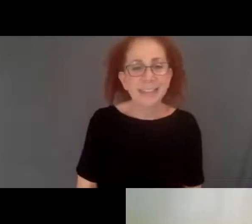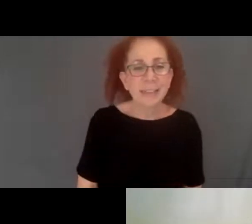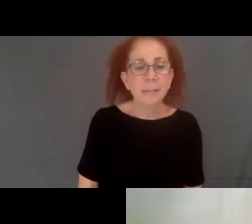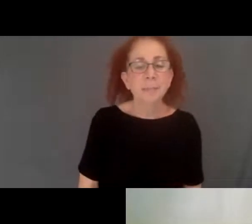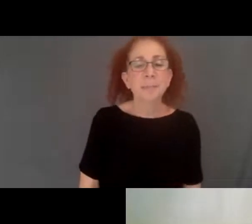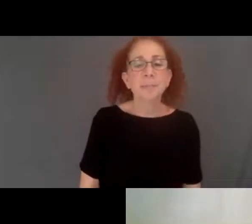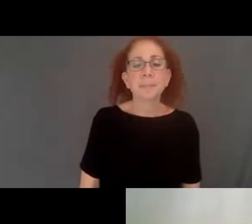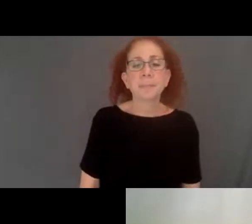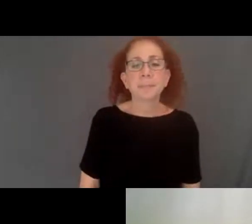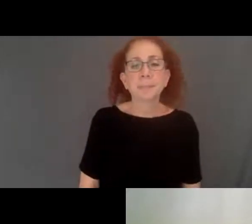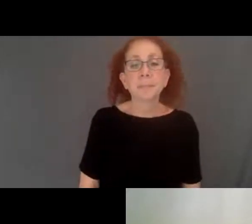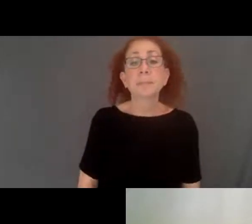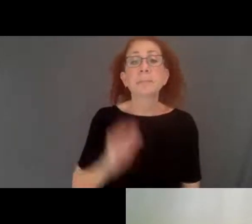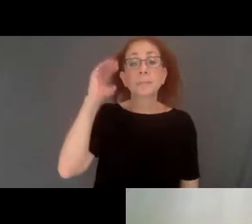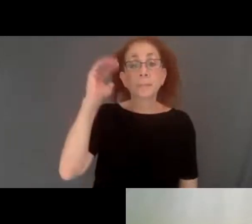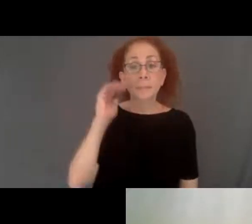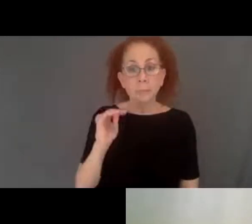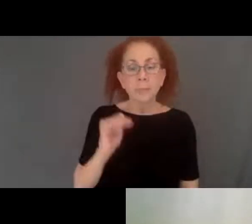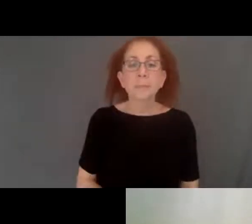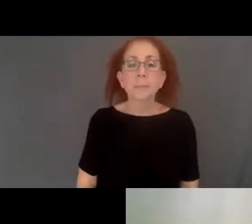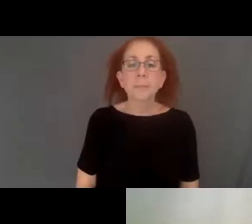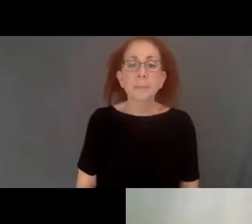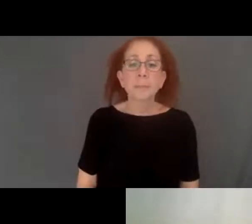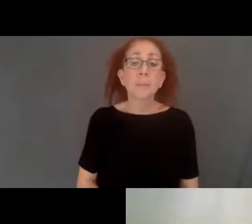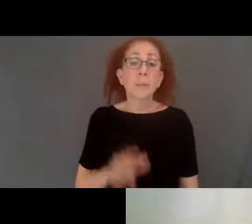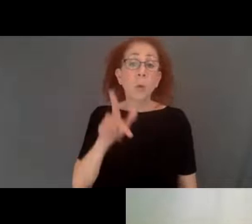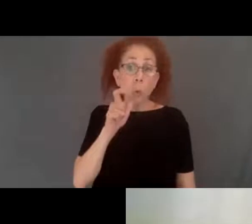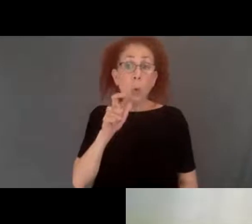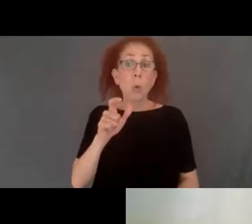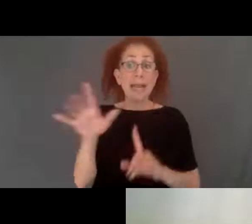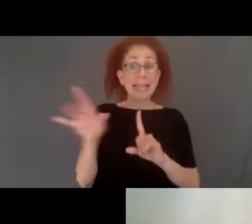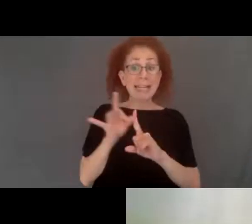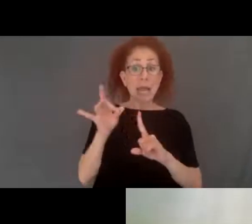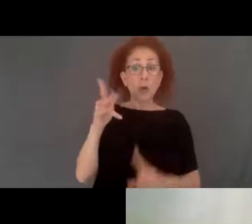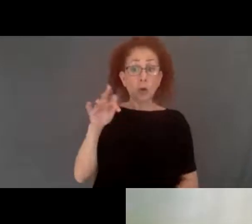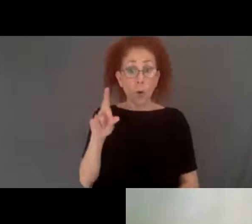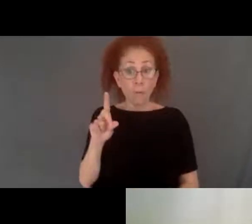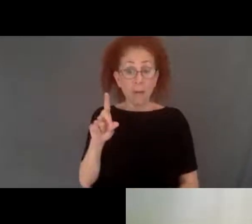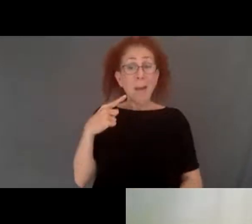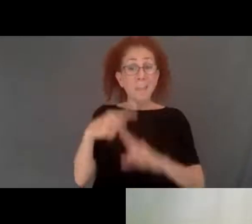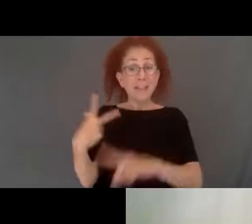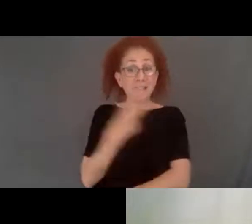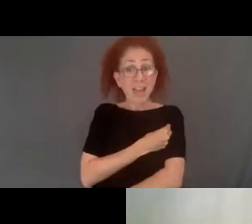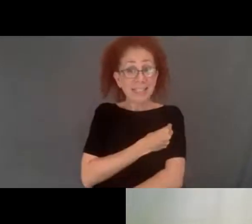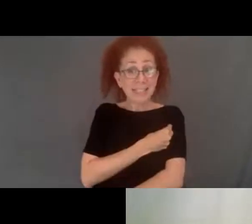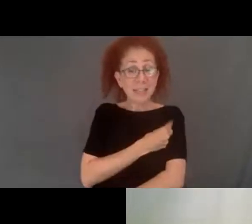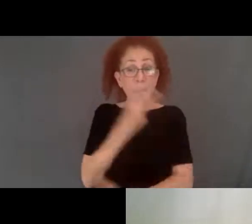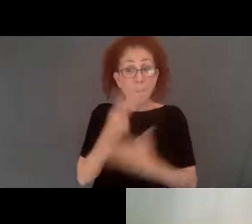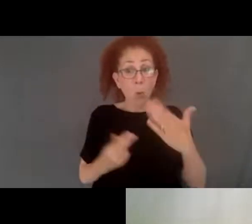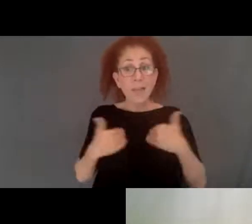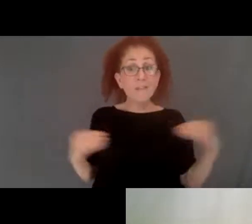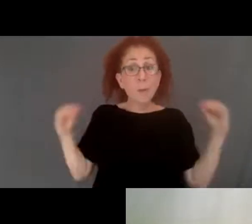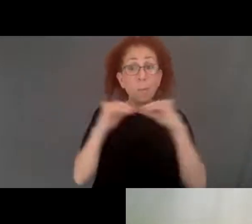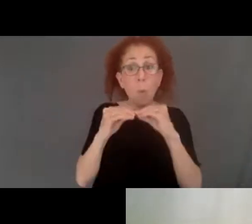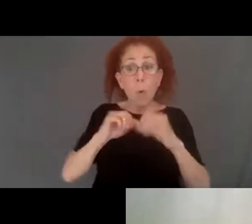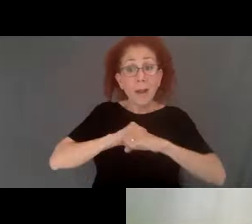Great, okay. And then the next question is, do people who get COVID and get a vaccine have more immunity than people who never had COVID